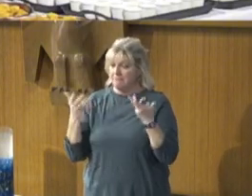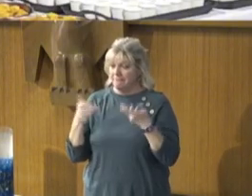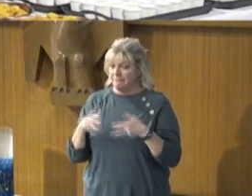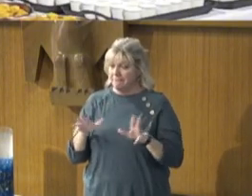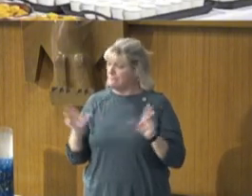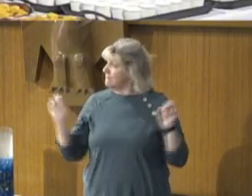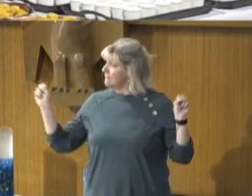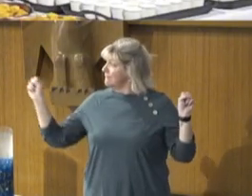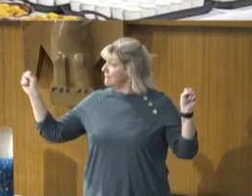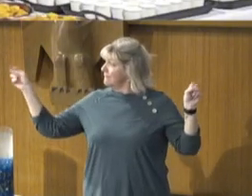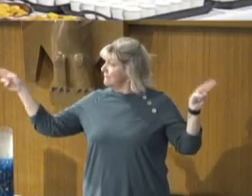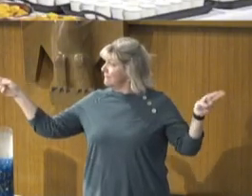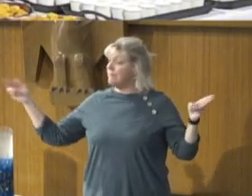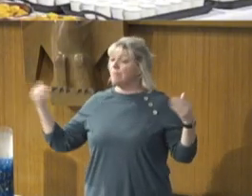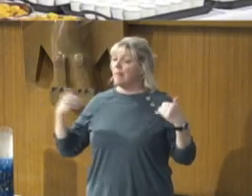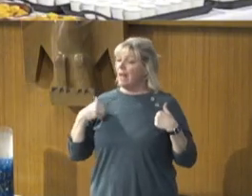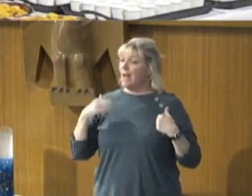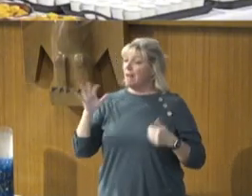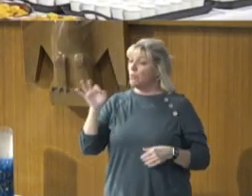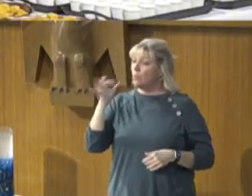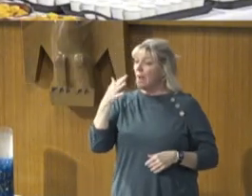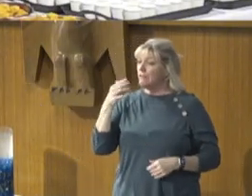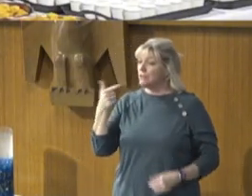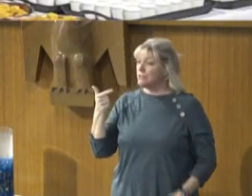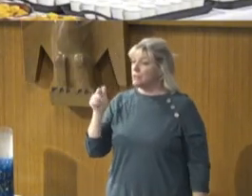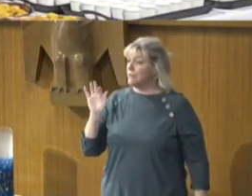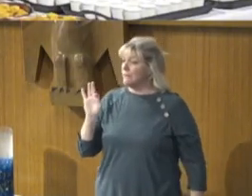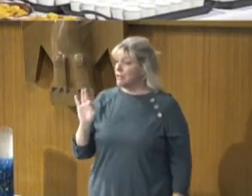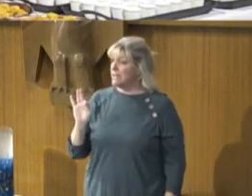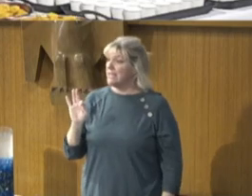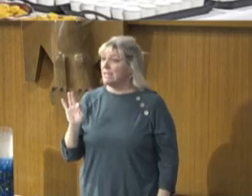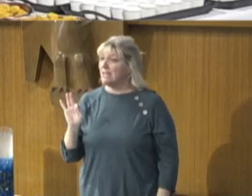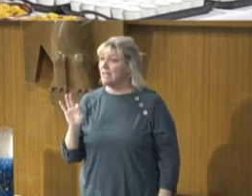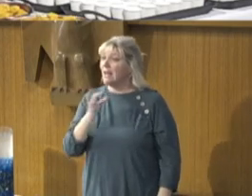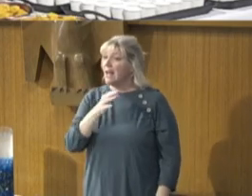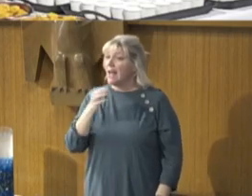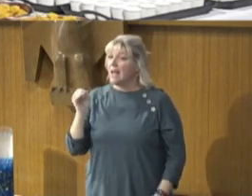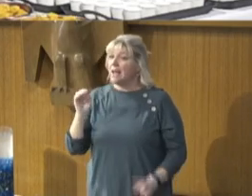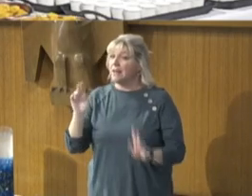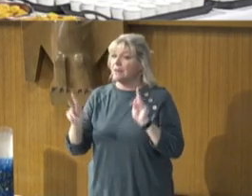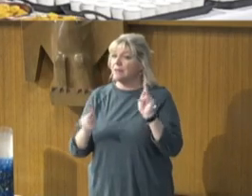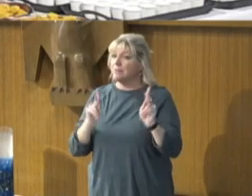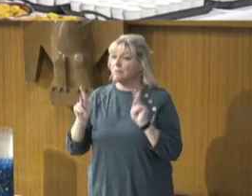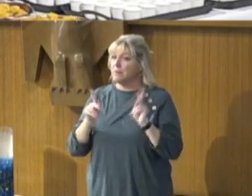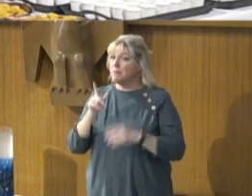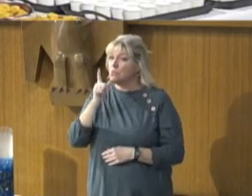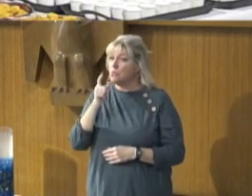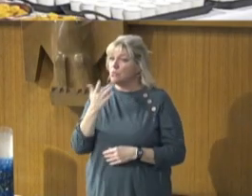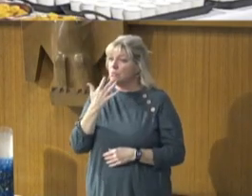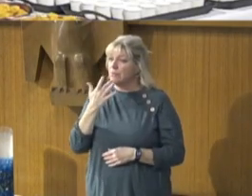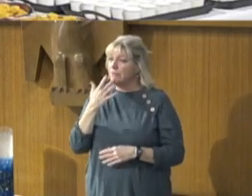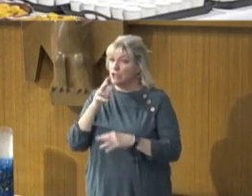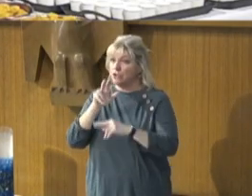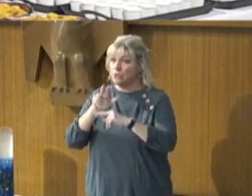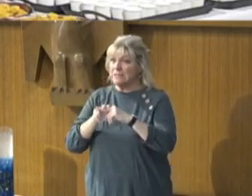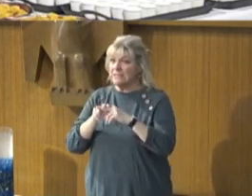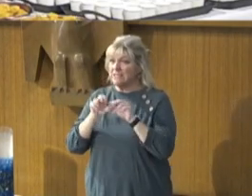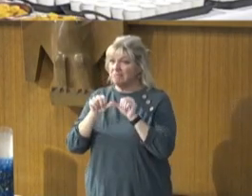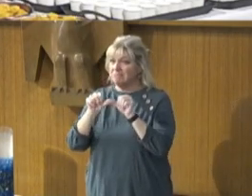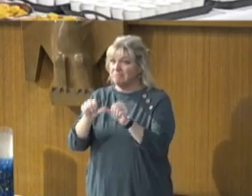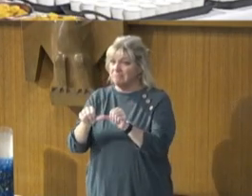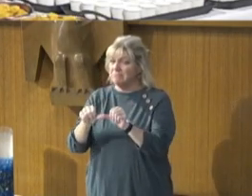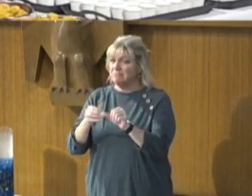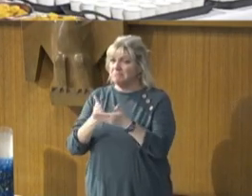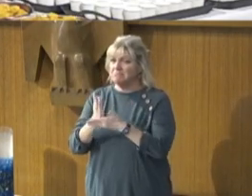end. There are gluten-free wafers available as well. And for anyone who needs to remain in their seats, that is okay. You can raise